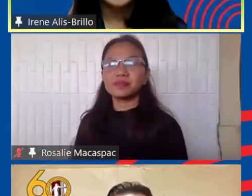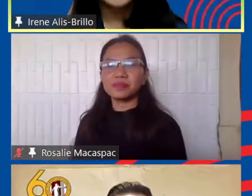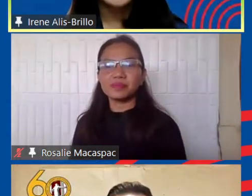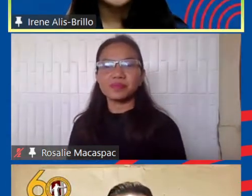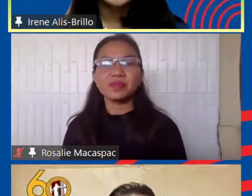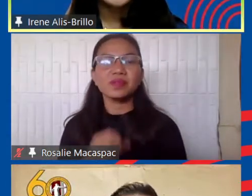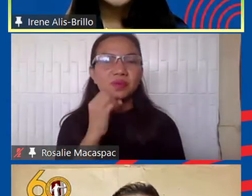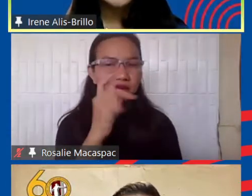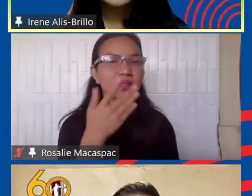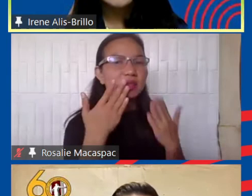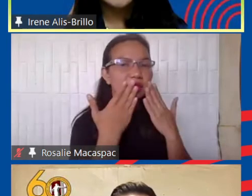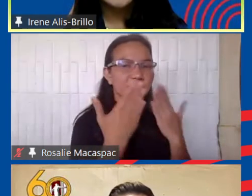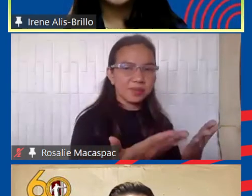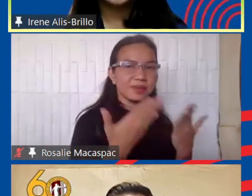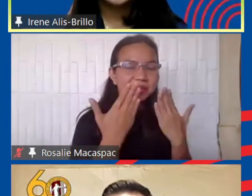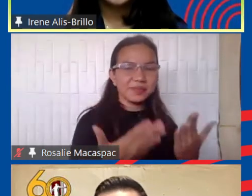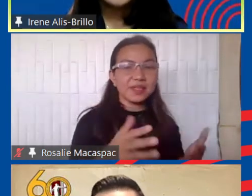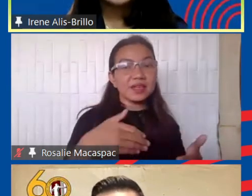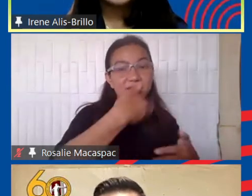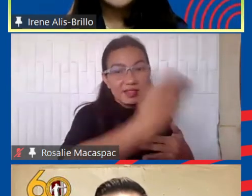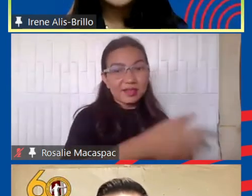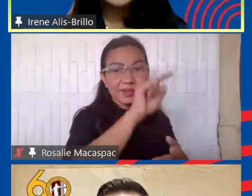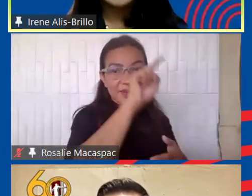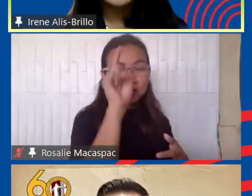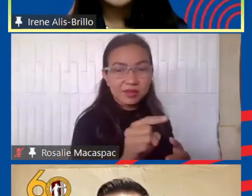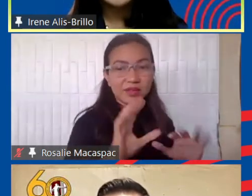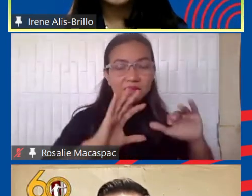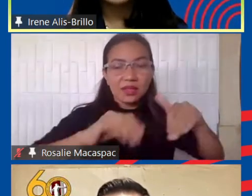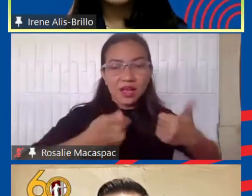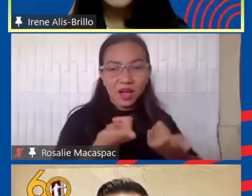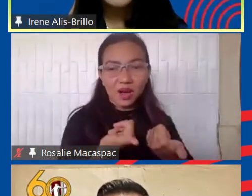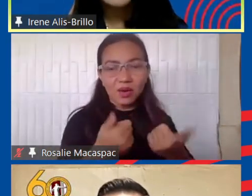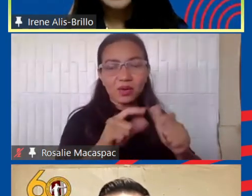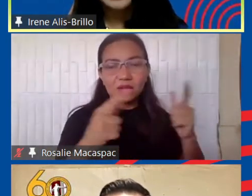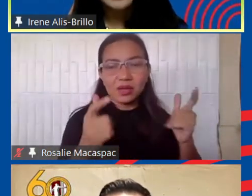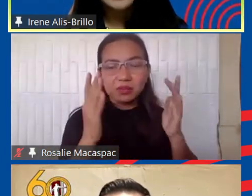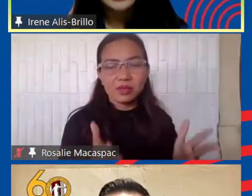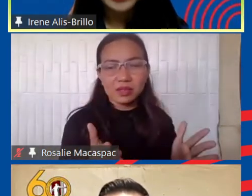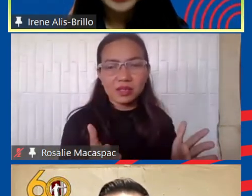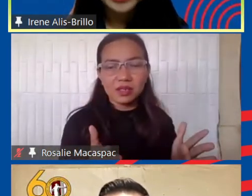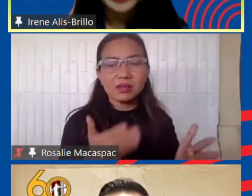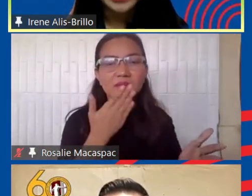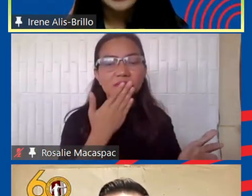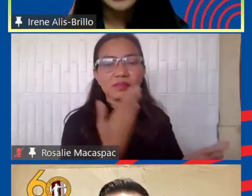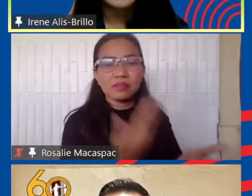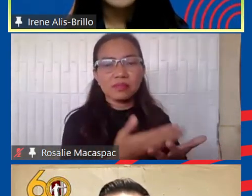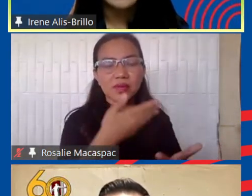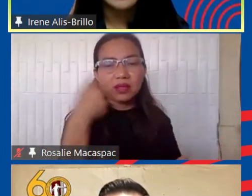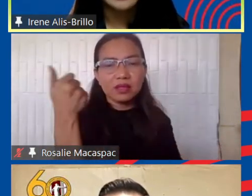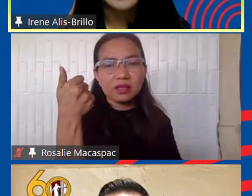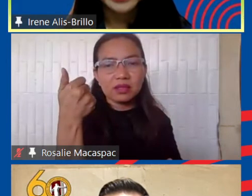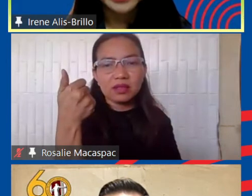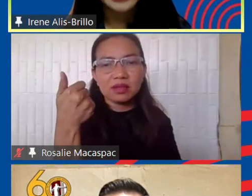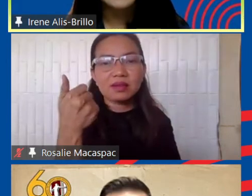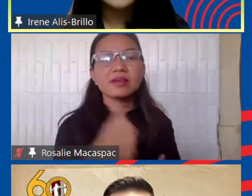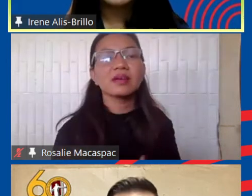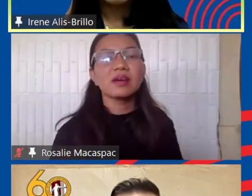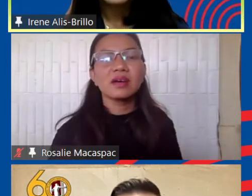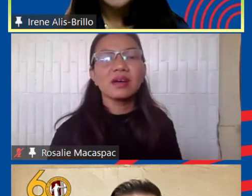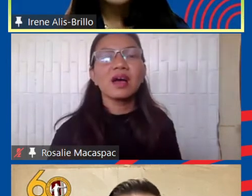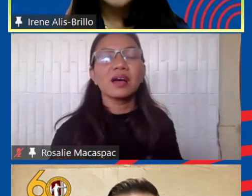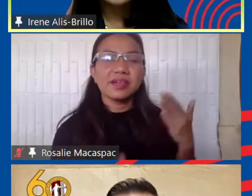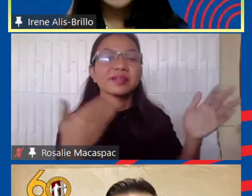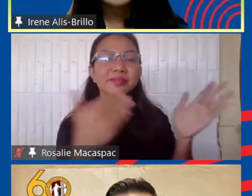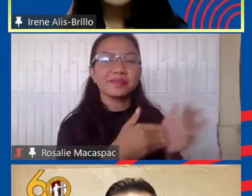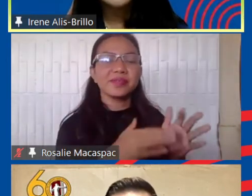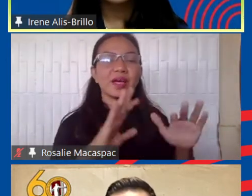thank you, sir. Next question. How can libraries be effectively Okay, let me rephrase this one.